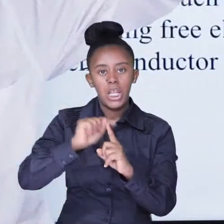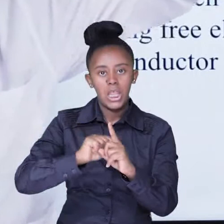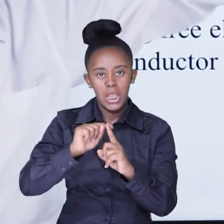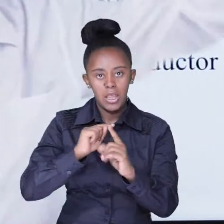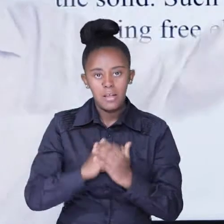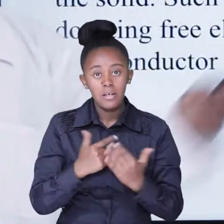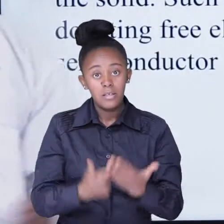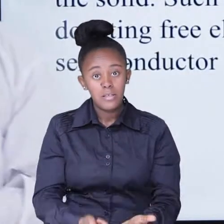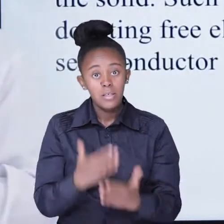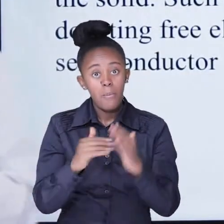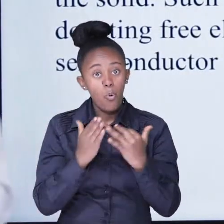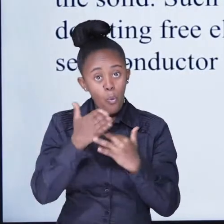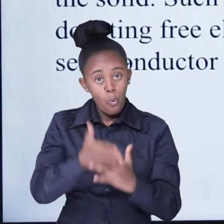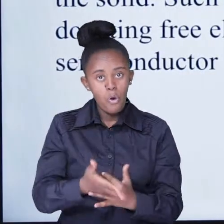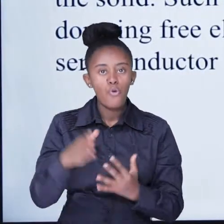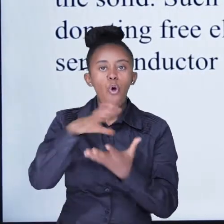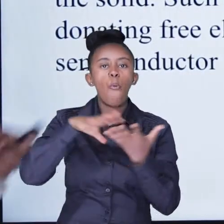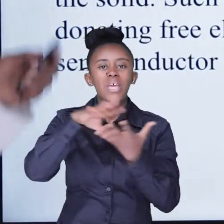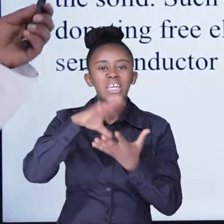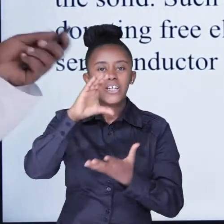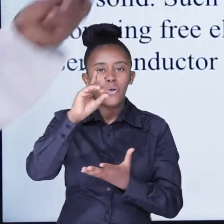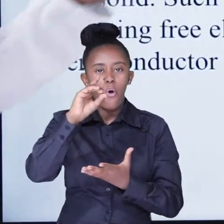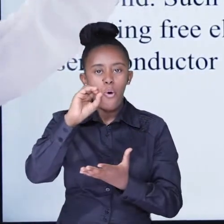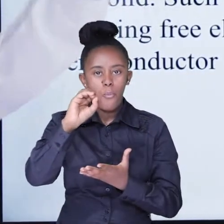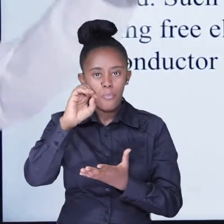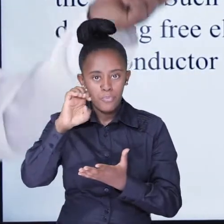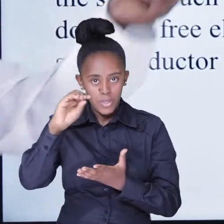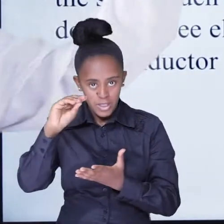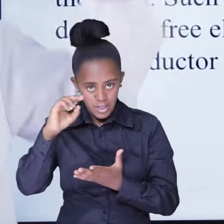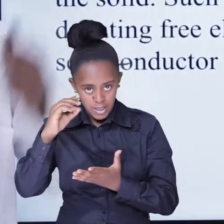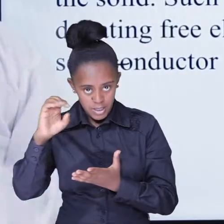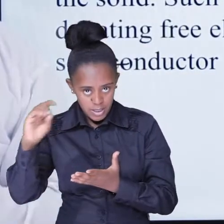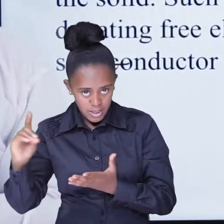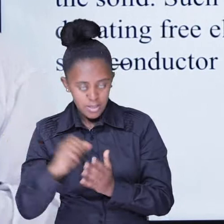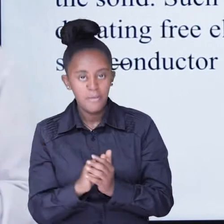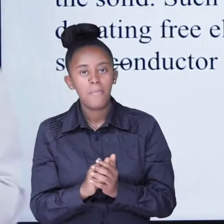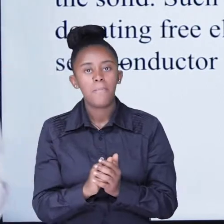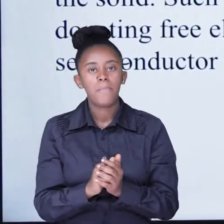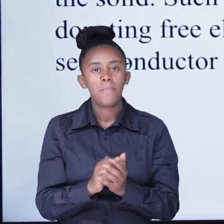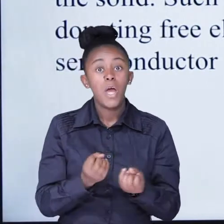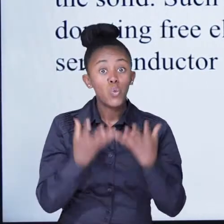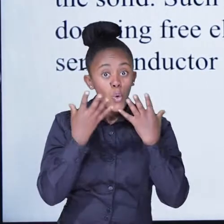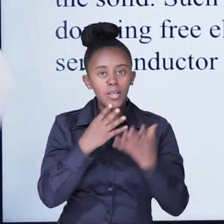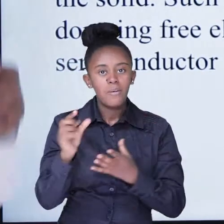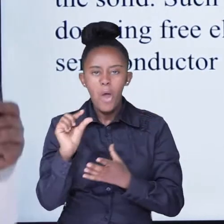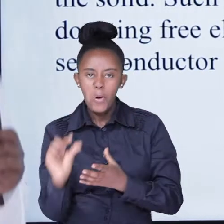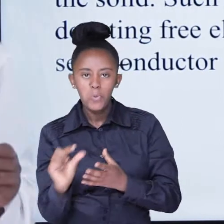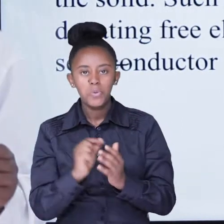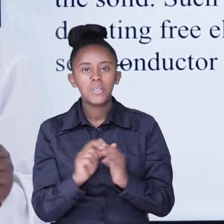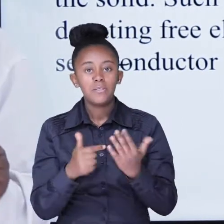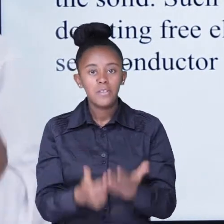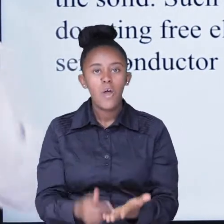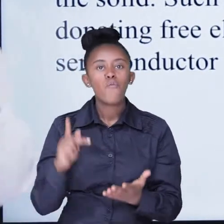is semiconductor that is doped. So let's see majority in the minority charge carriers. If phosphorus